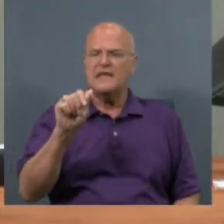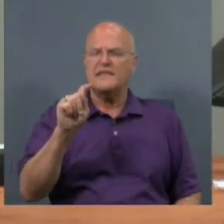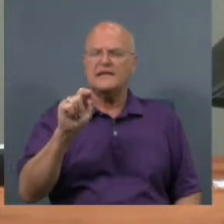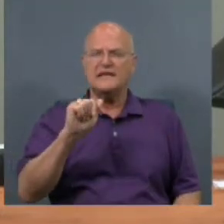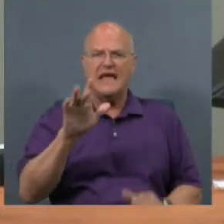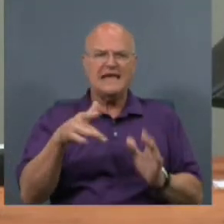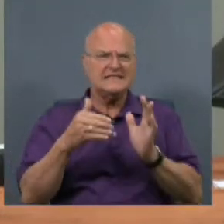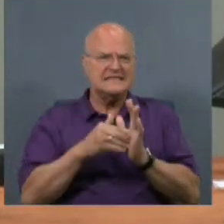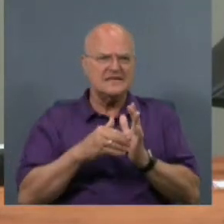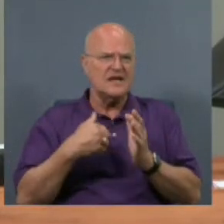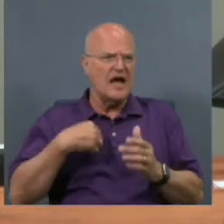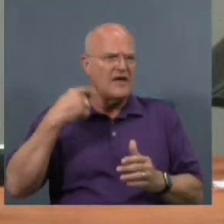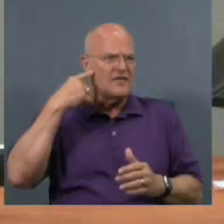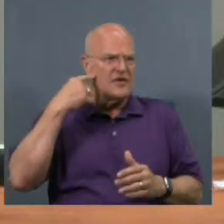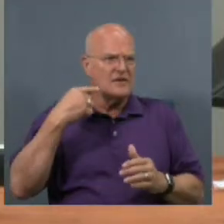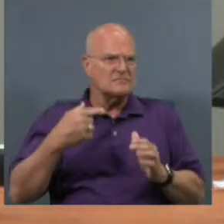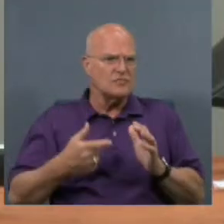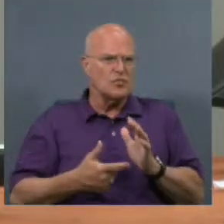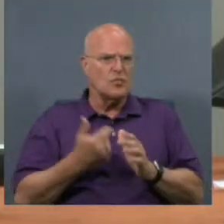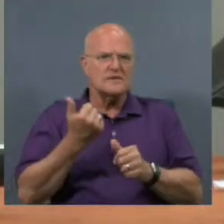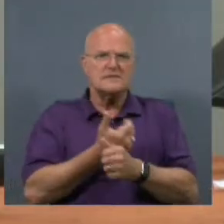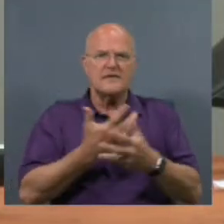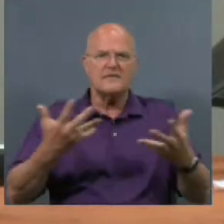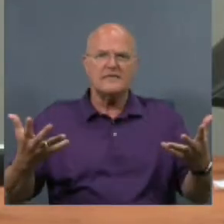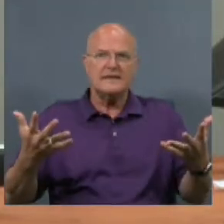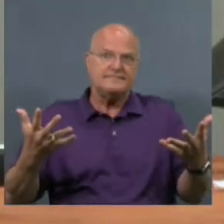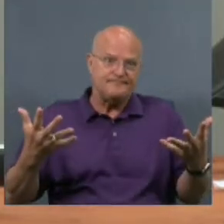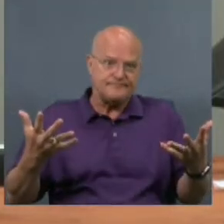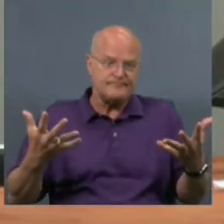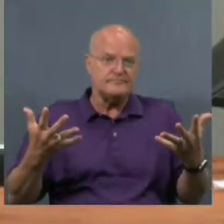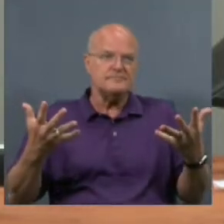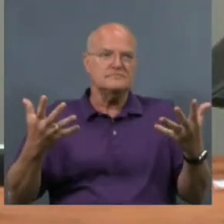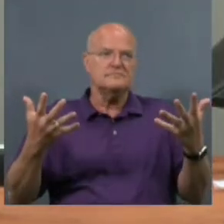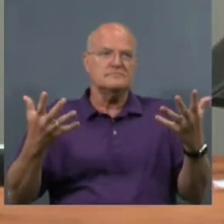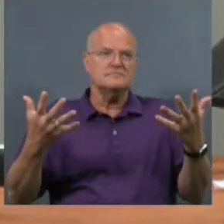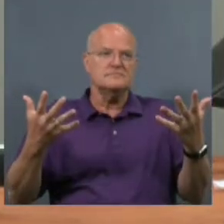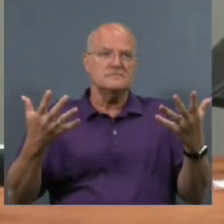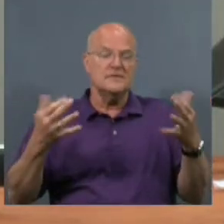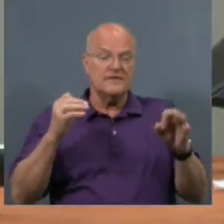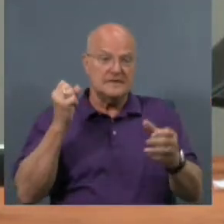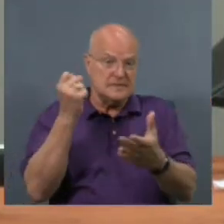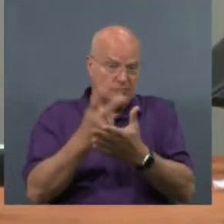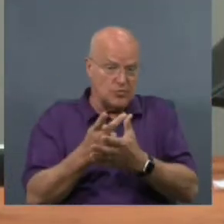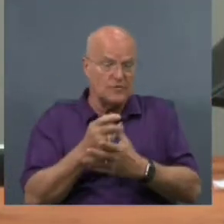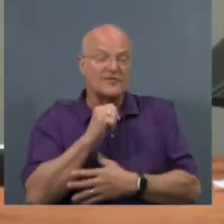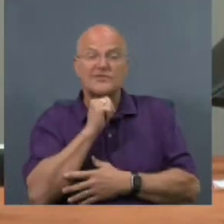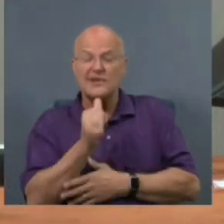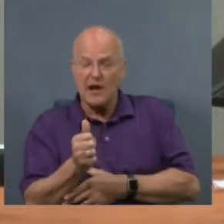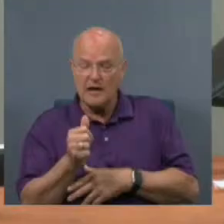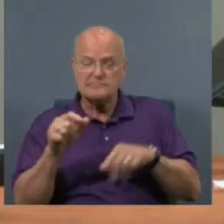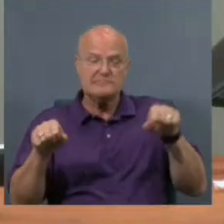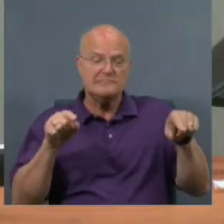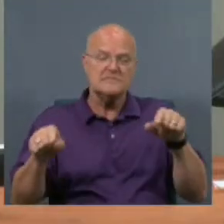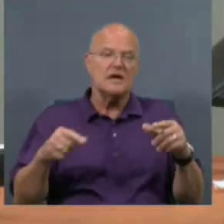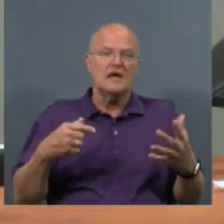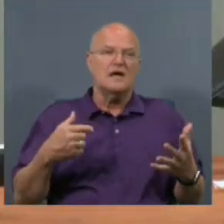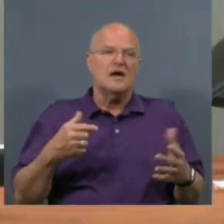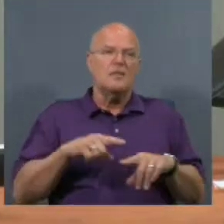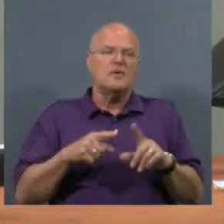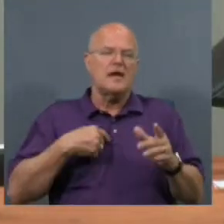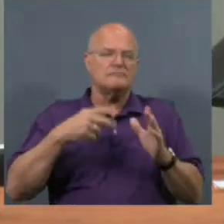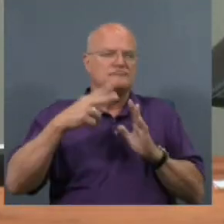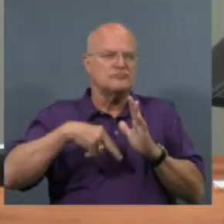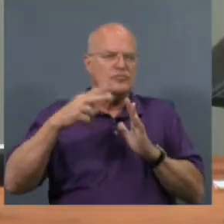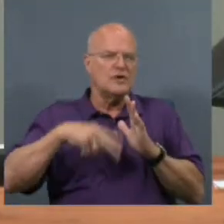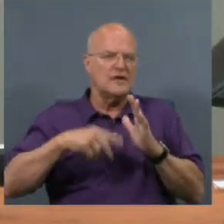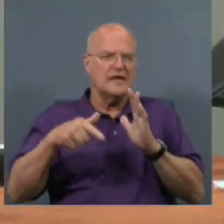was hearing about even, you know, let's say once everything, hypothetically, if it, you know, if it gets approved or if it don't get approved, however, but I was